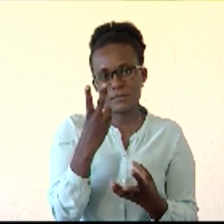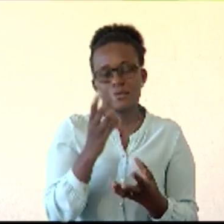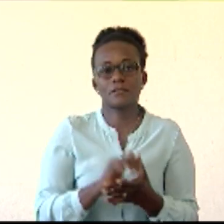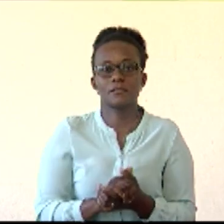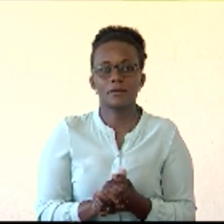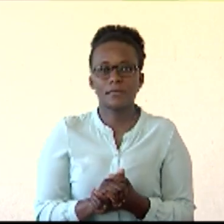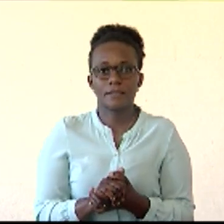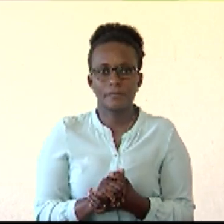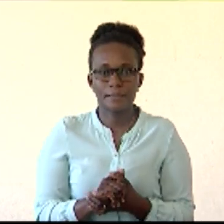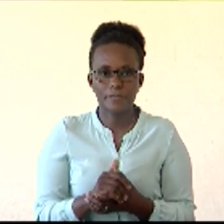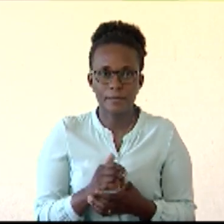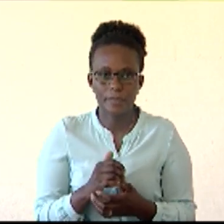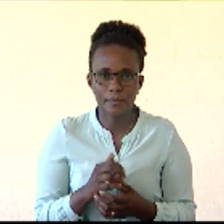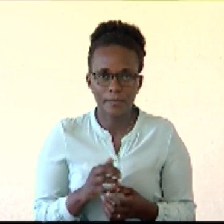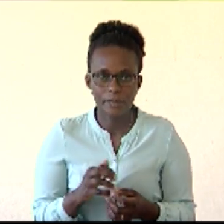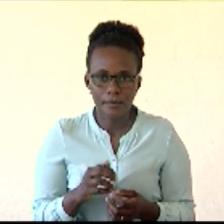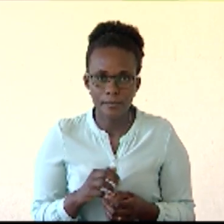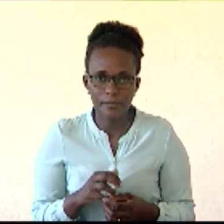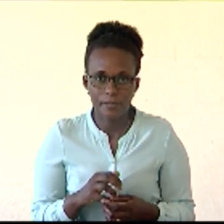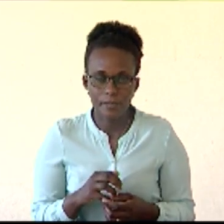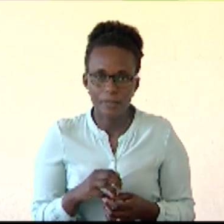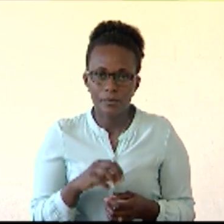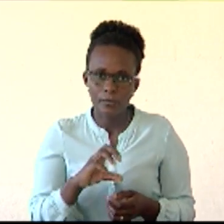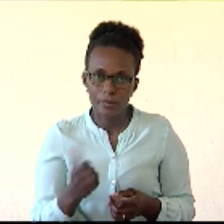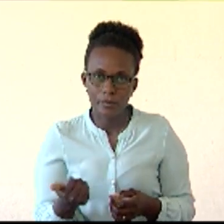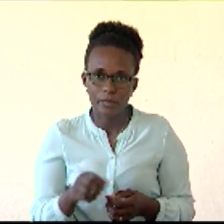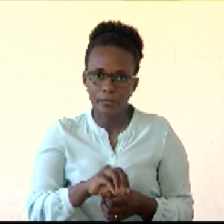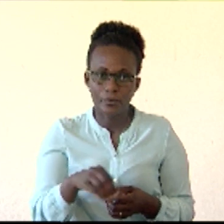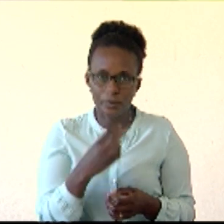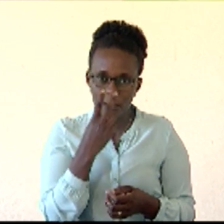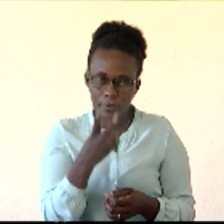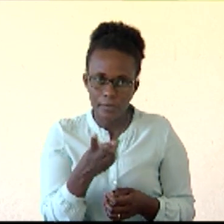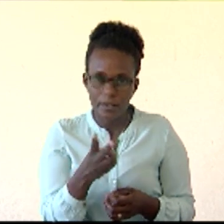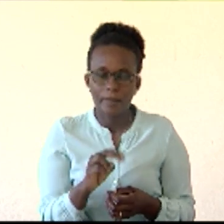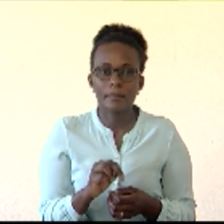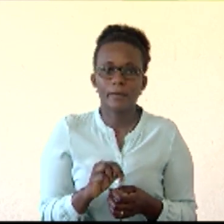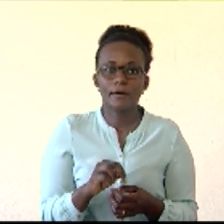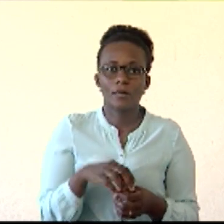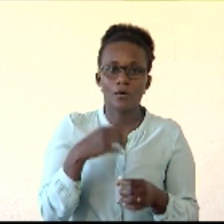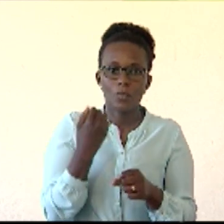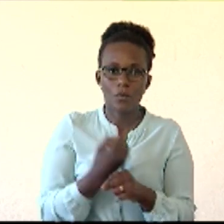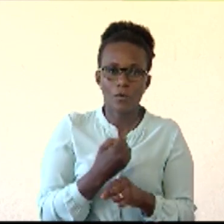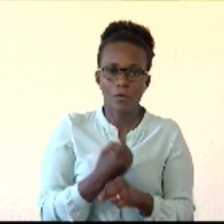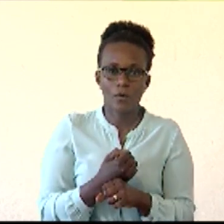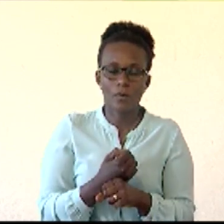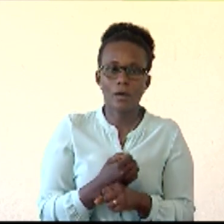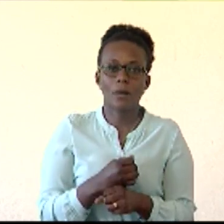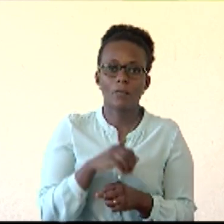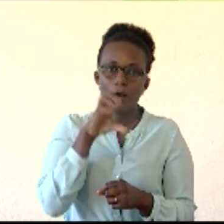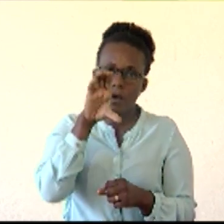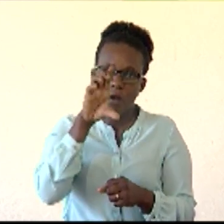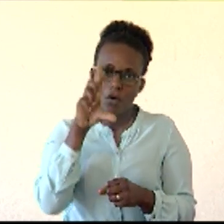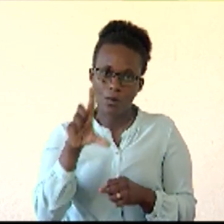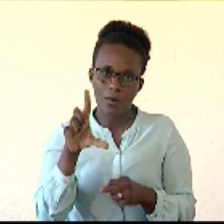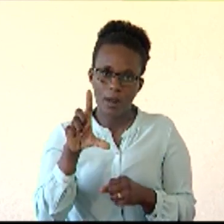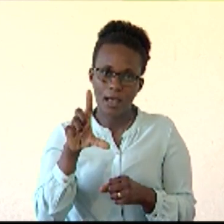the electrolysis process goes on. Another point that we need to mention is manufacture